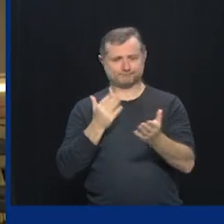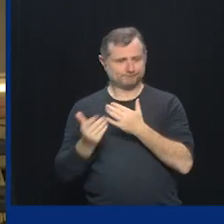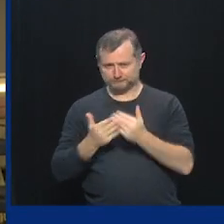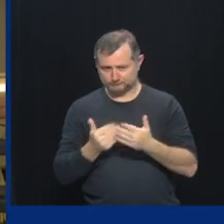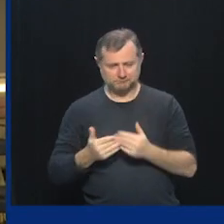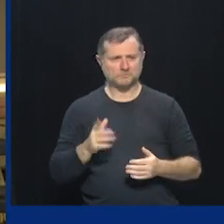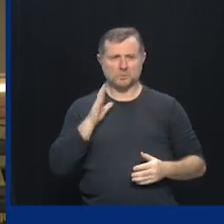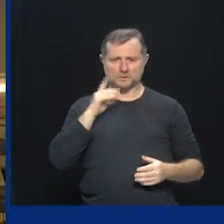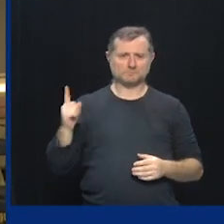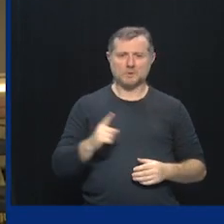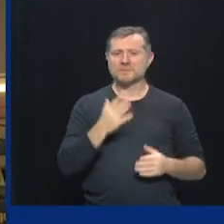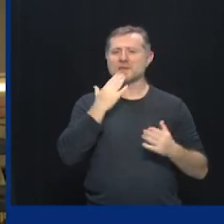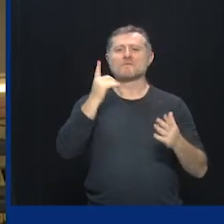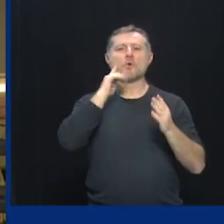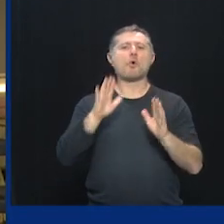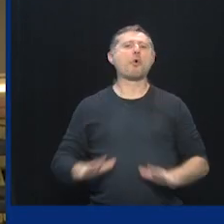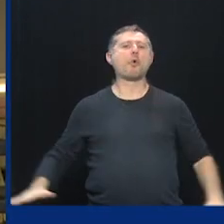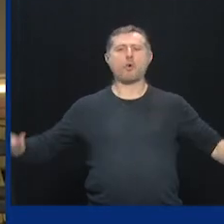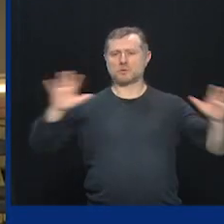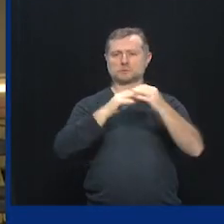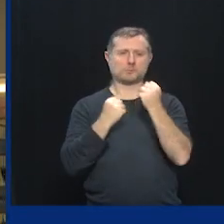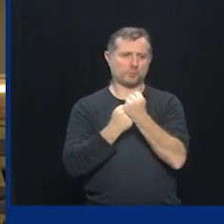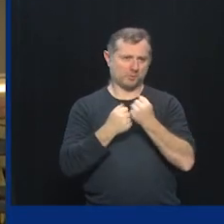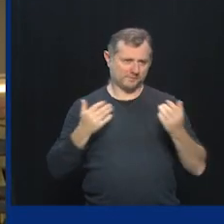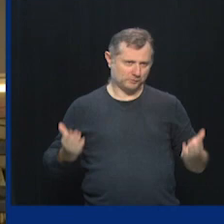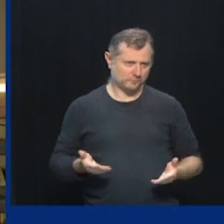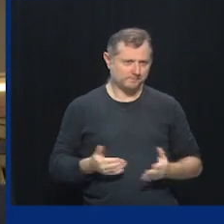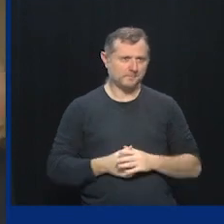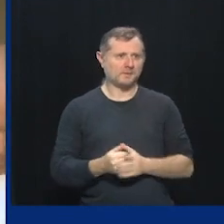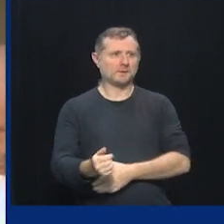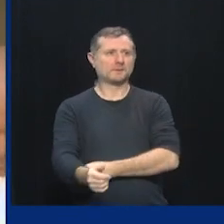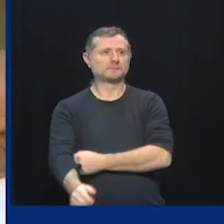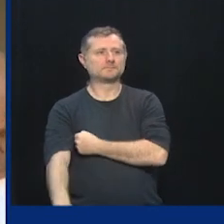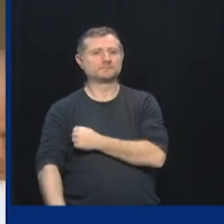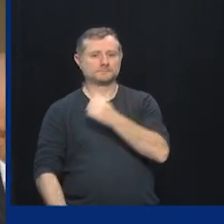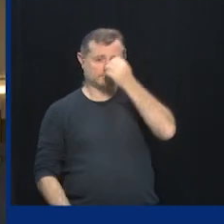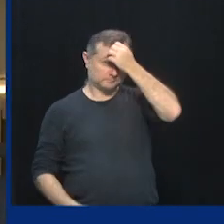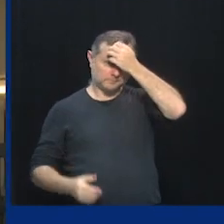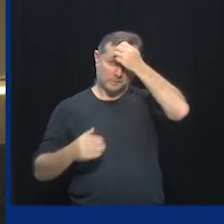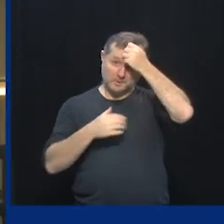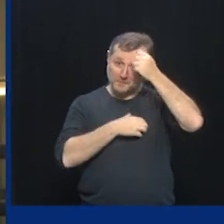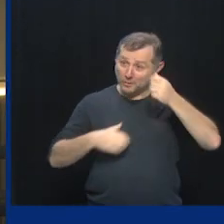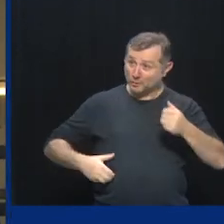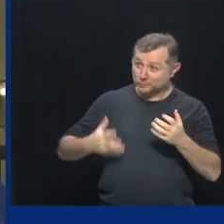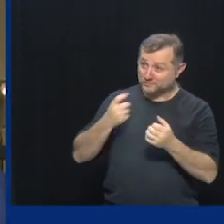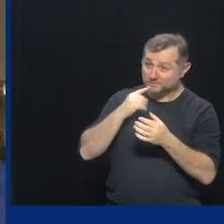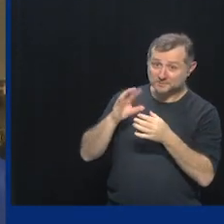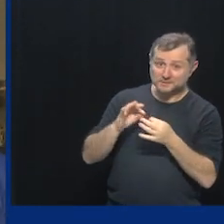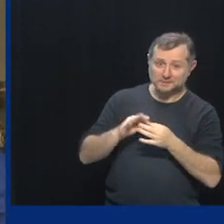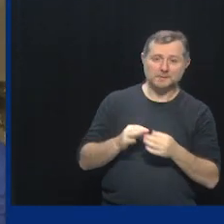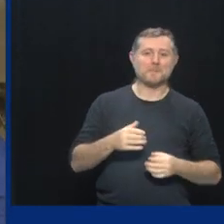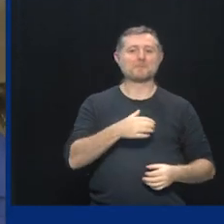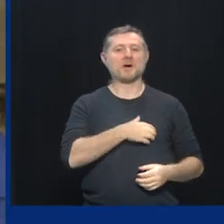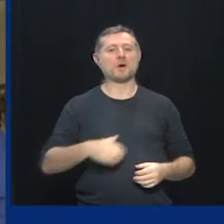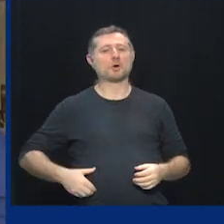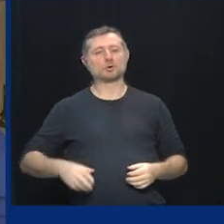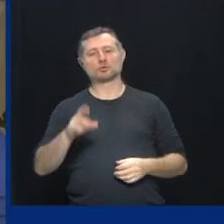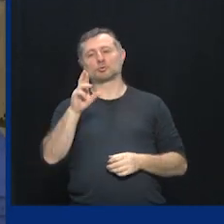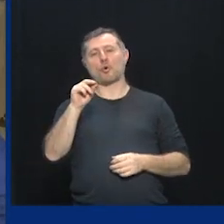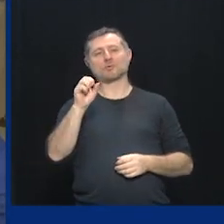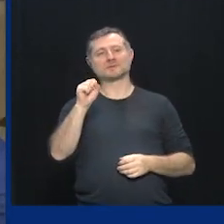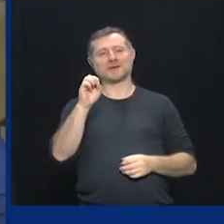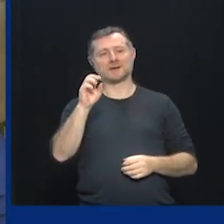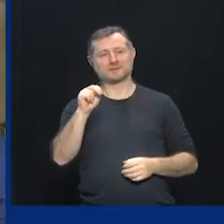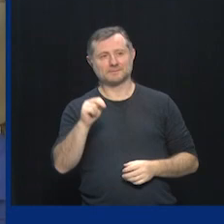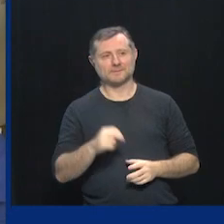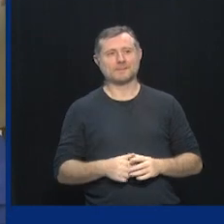for supporting us. Thank you very much. Mayor, did you want to add anything? Yeah. Mayor Rosen from the great community of Great Neck.